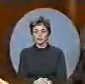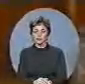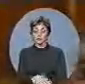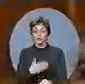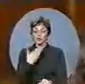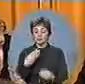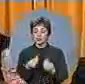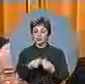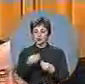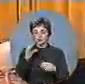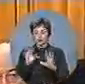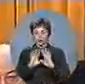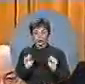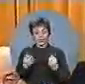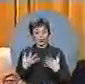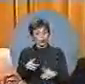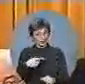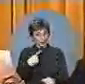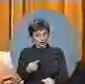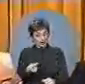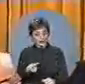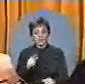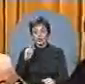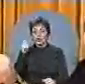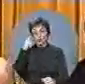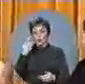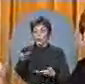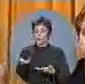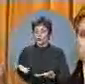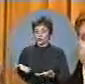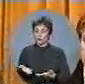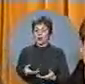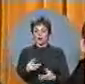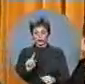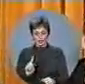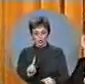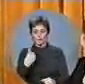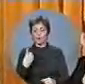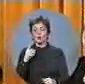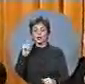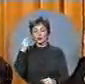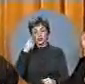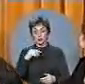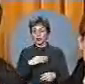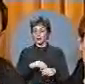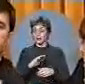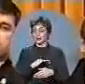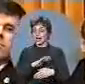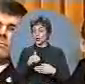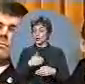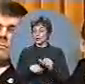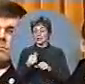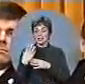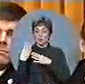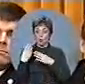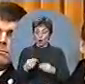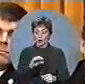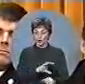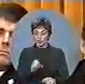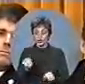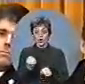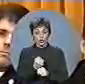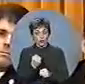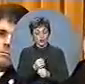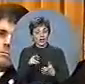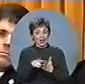Minister. Thank you very much, Mr. Speaker. I already said this government is going to be the first government in the history of Canada